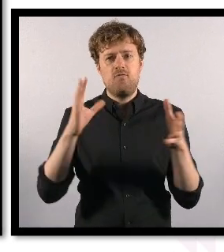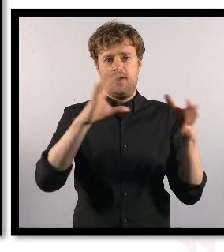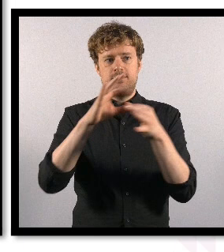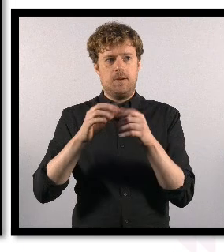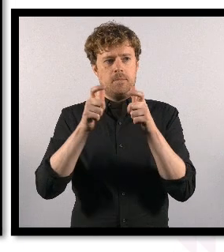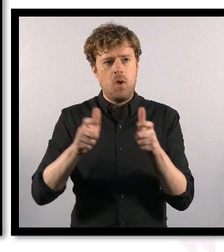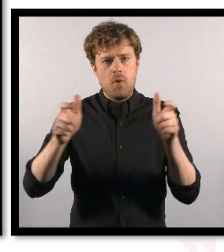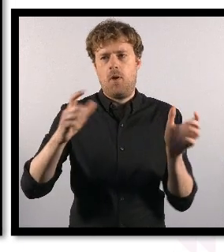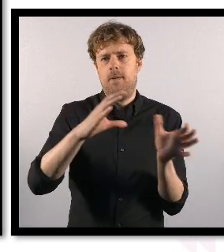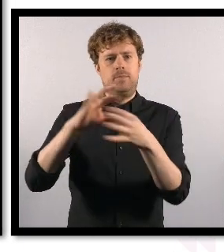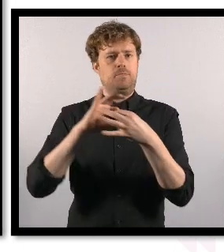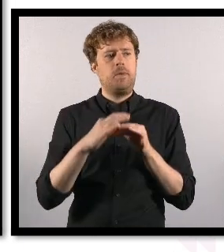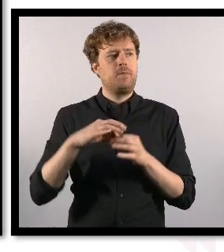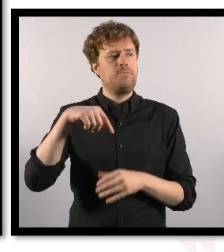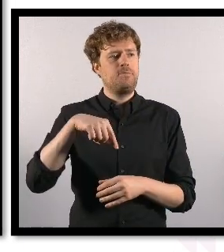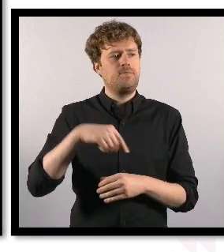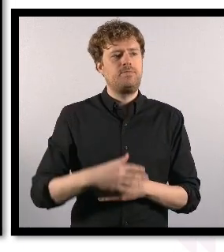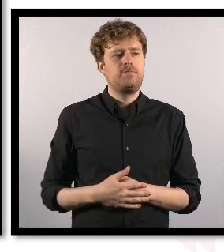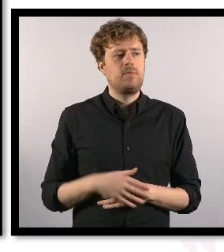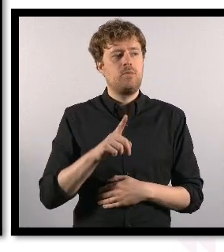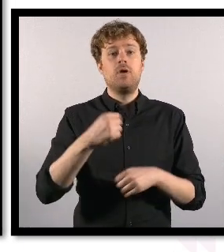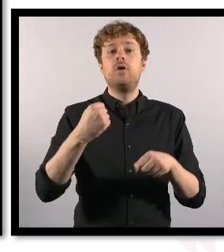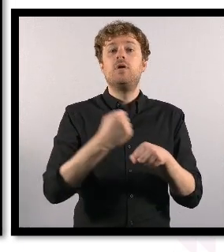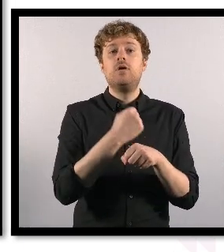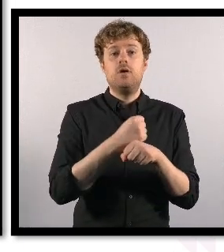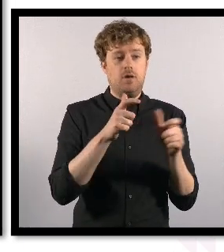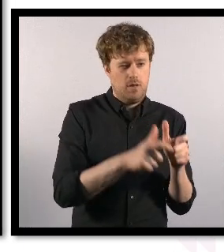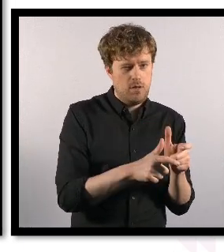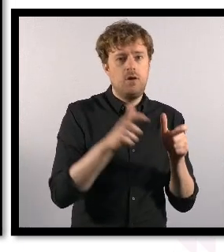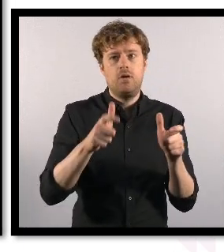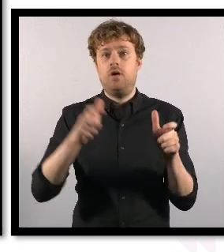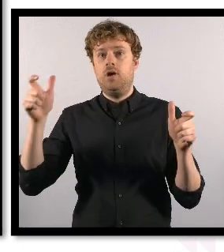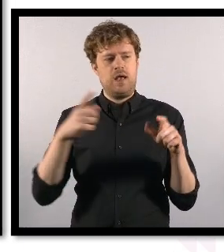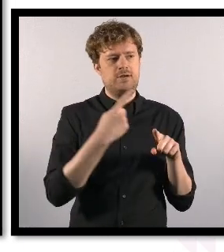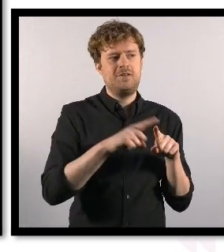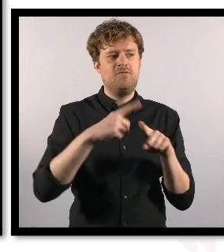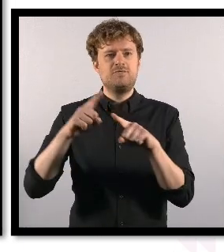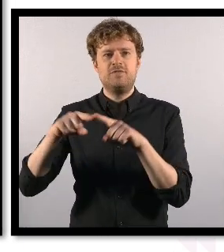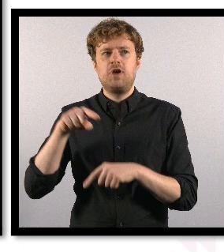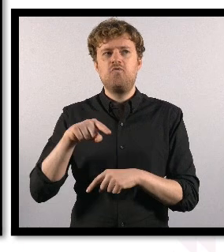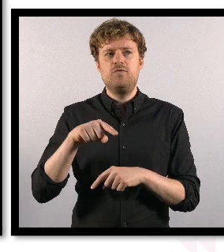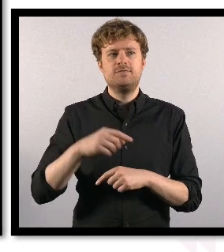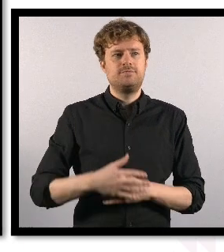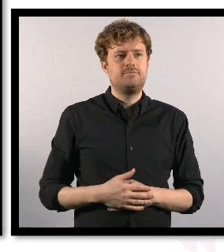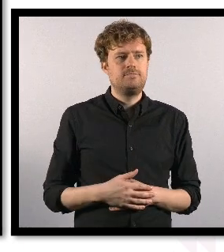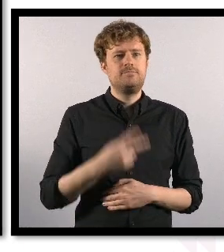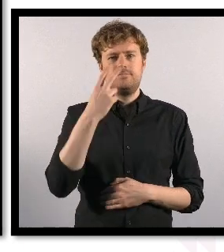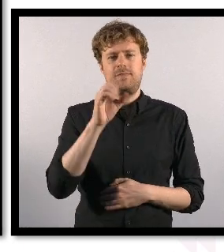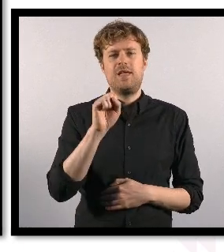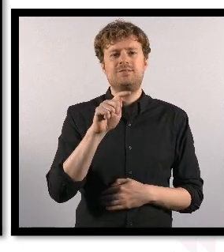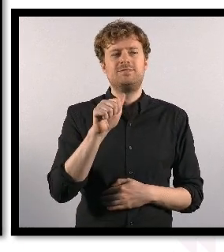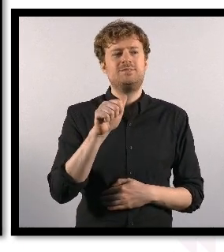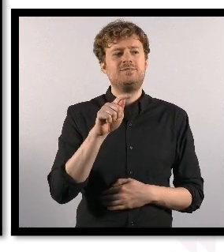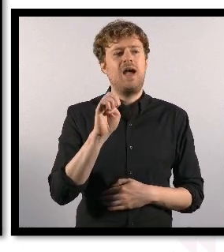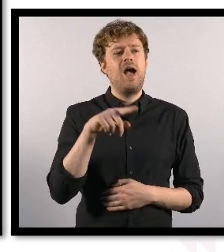agents just don't store state. They share, they modify, and they react to data in a very dynamic and high volume and